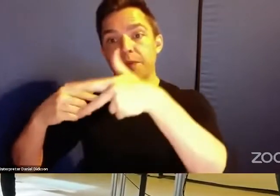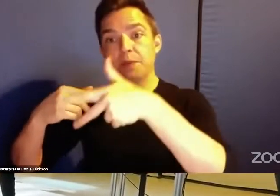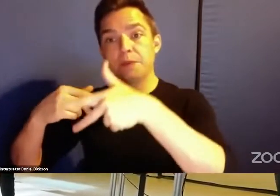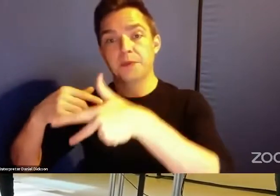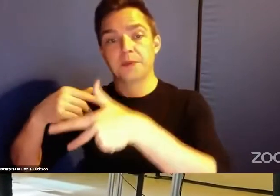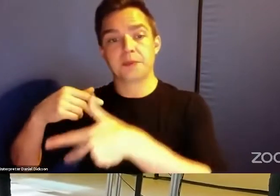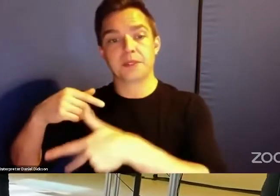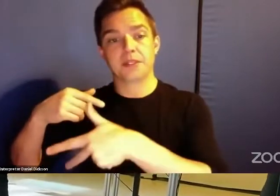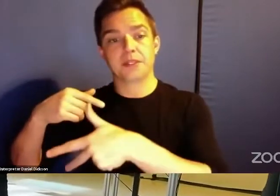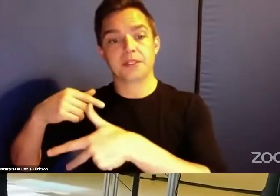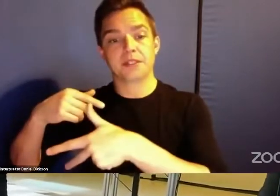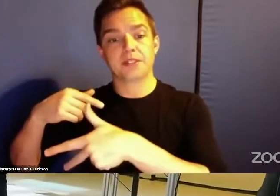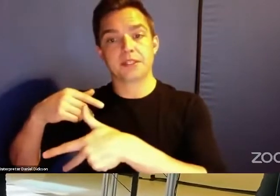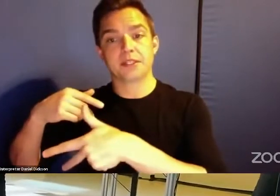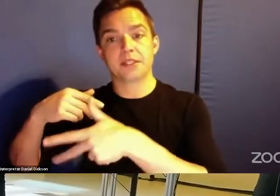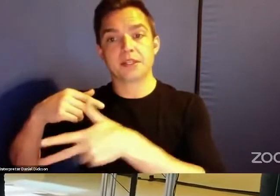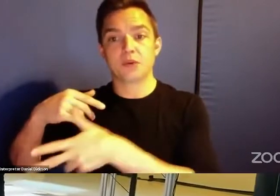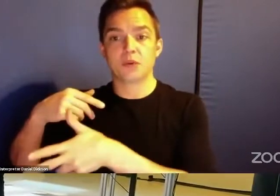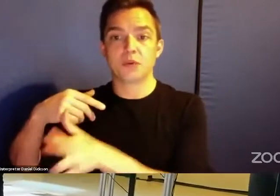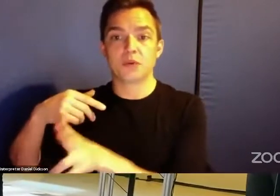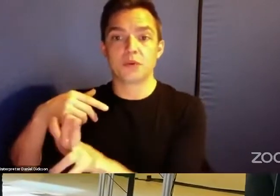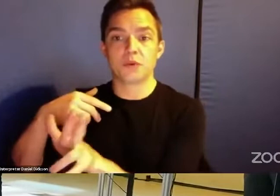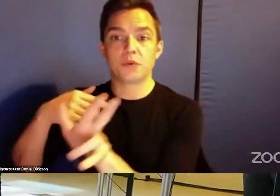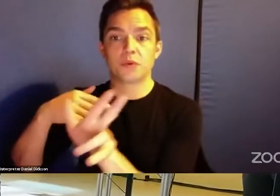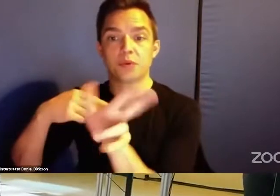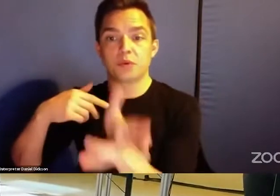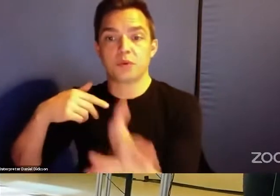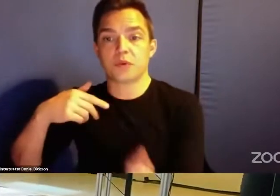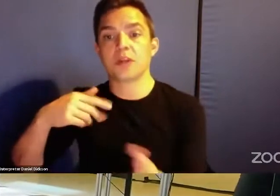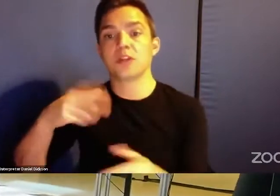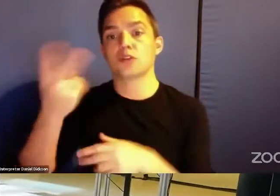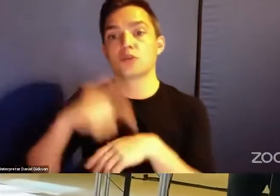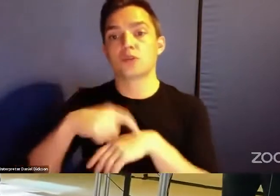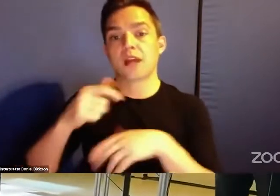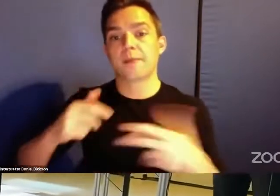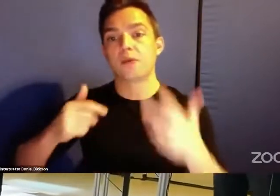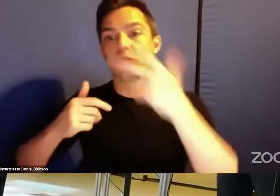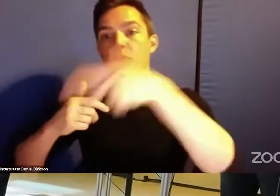other side again. So twice over the stairs, and on the last